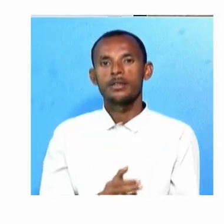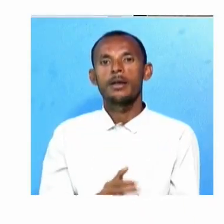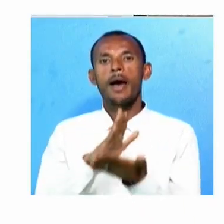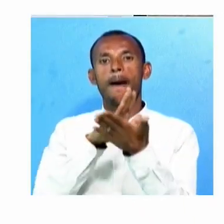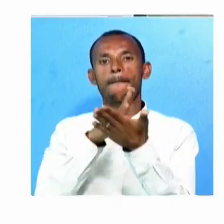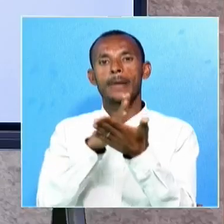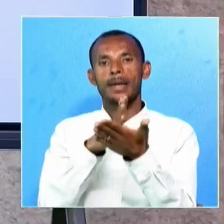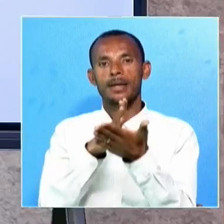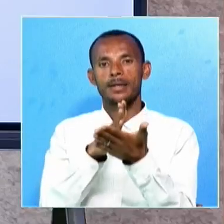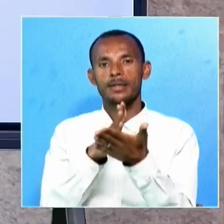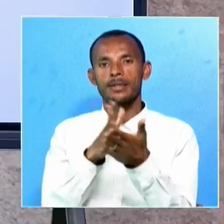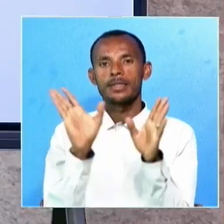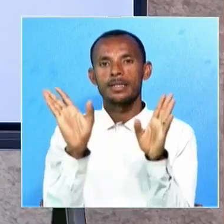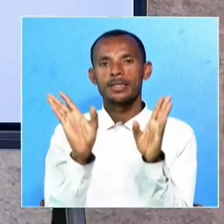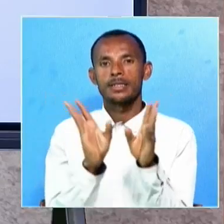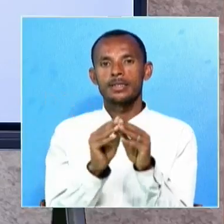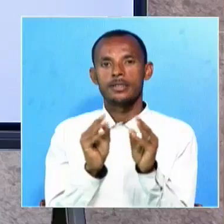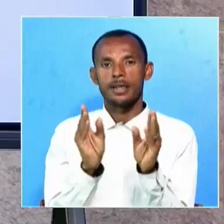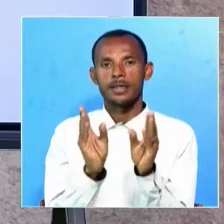among